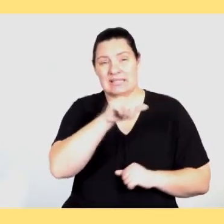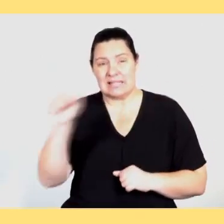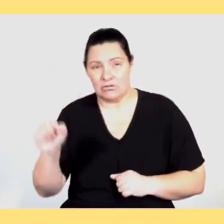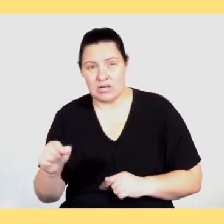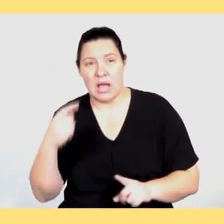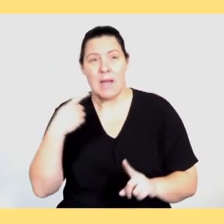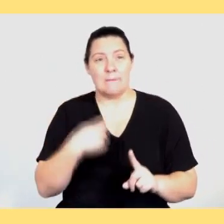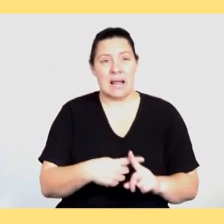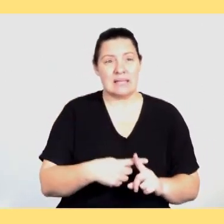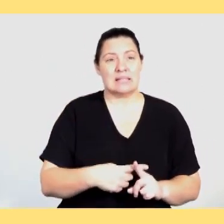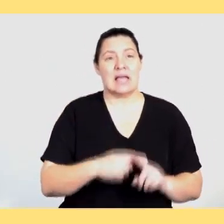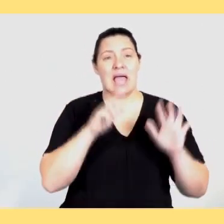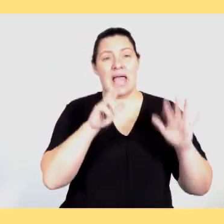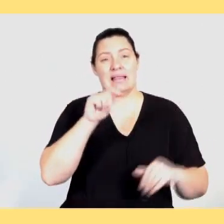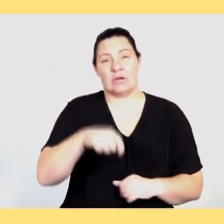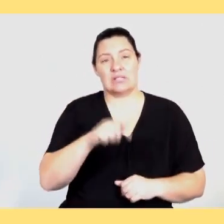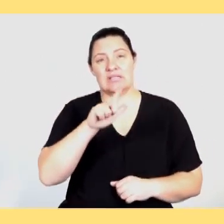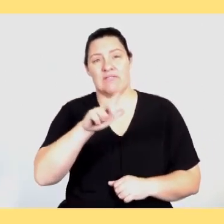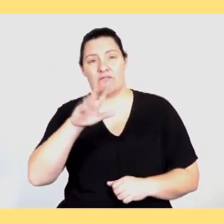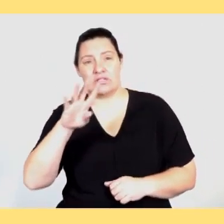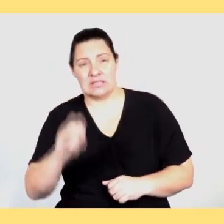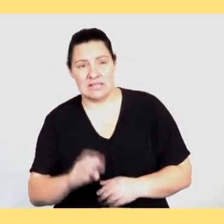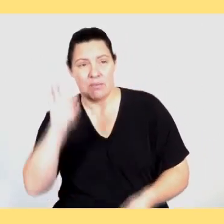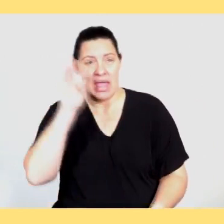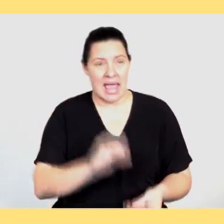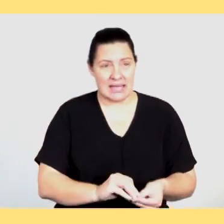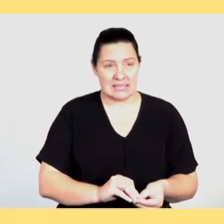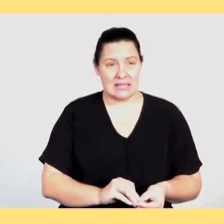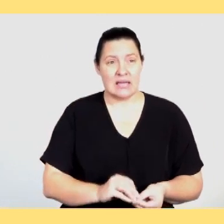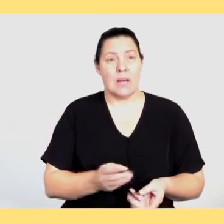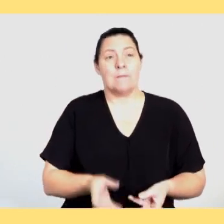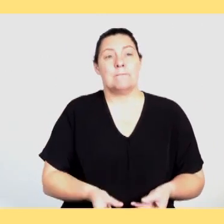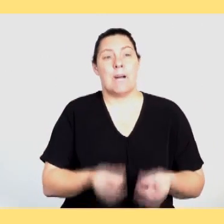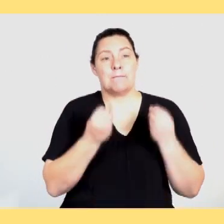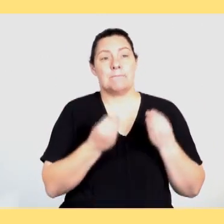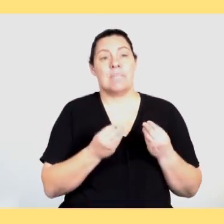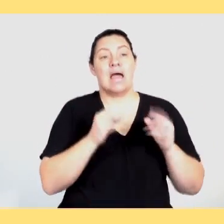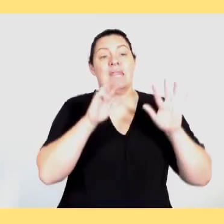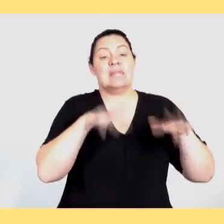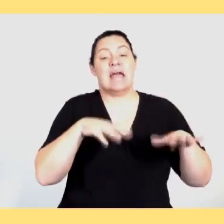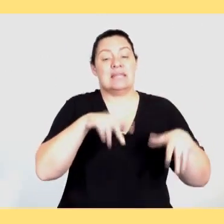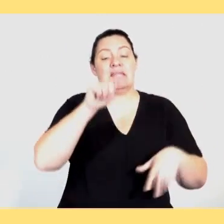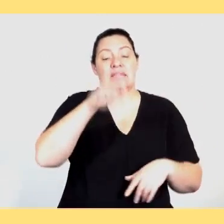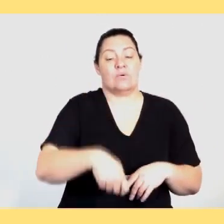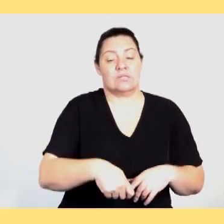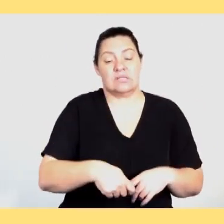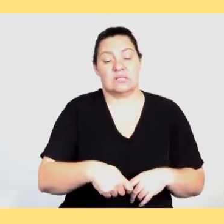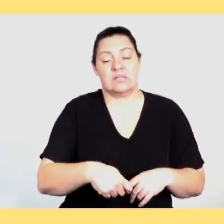10,600 plus 8,740, if we add that, it's going to give you